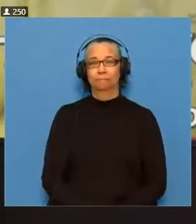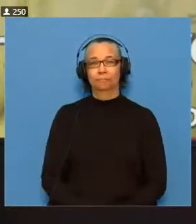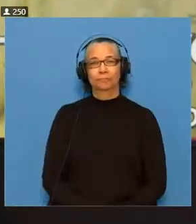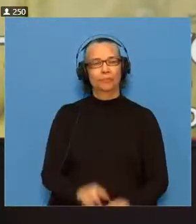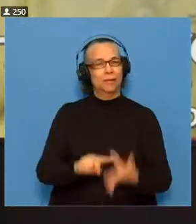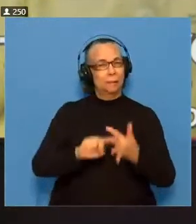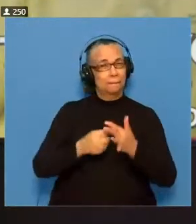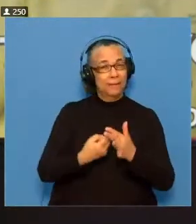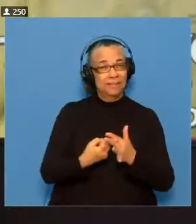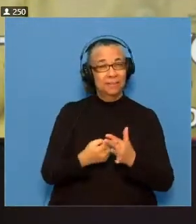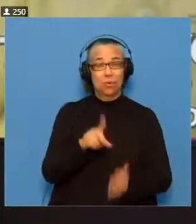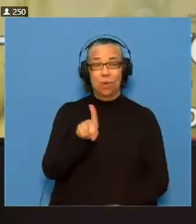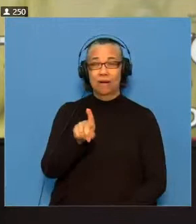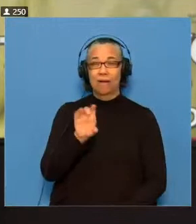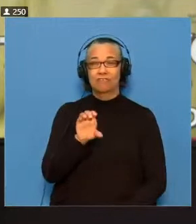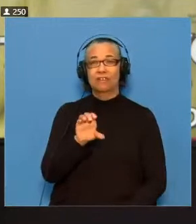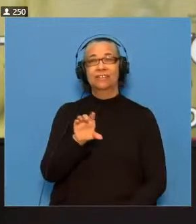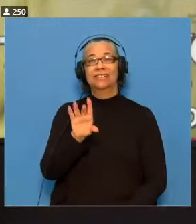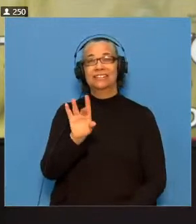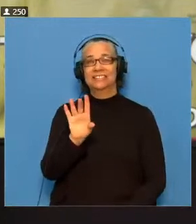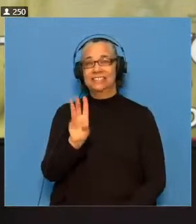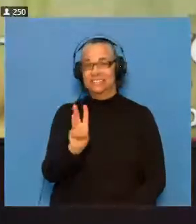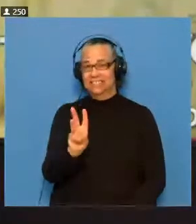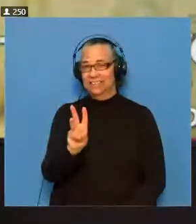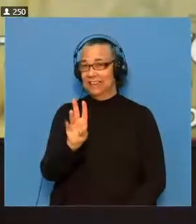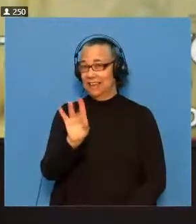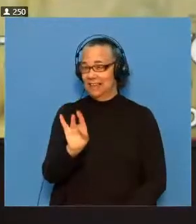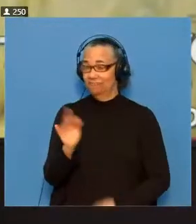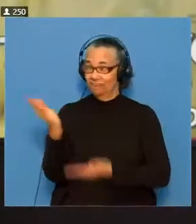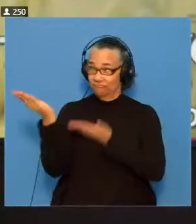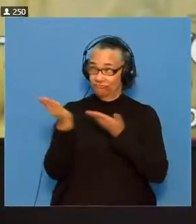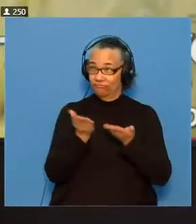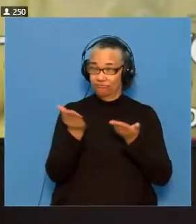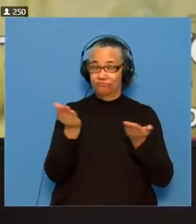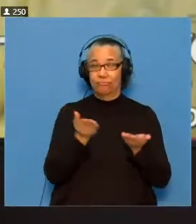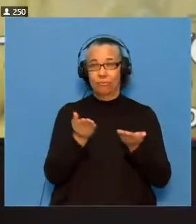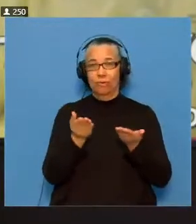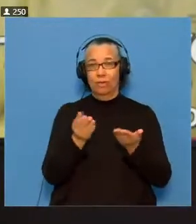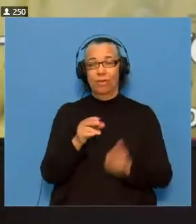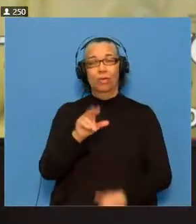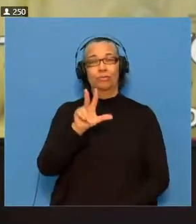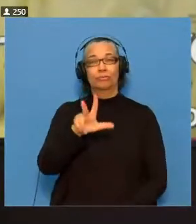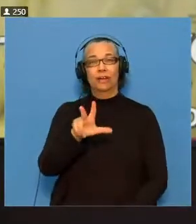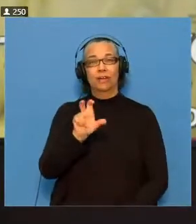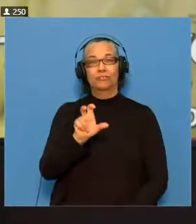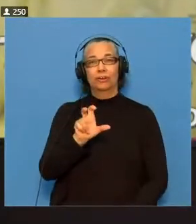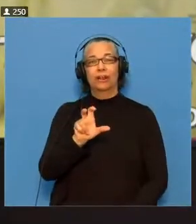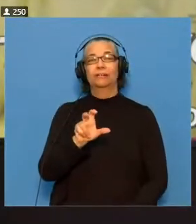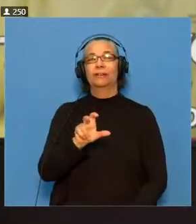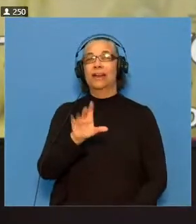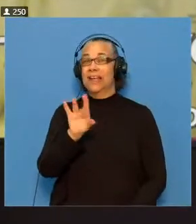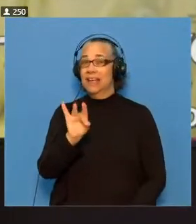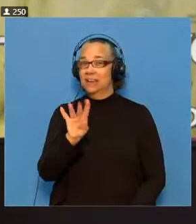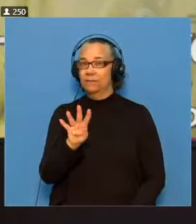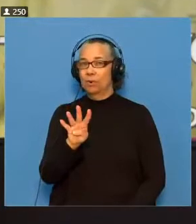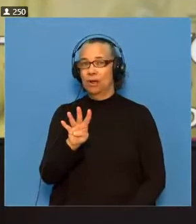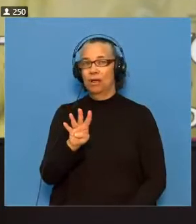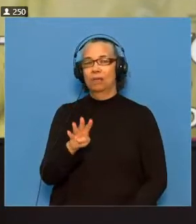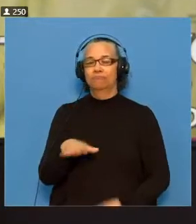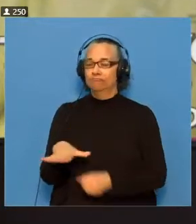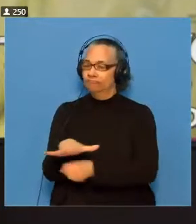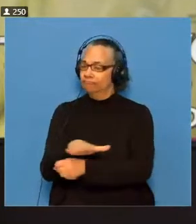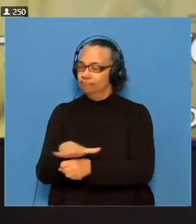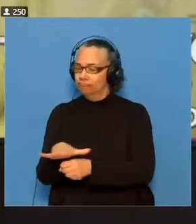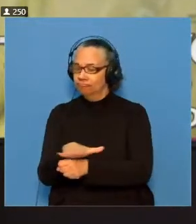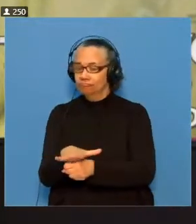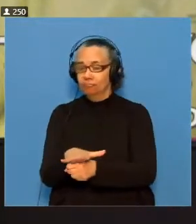follows. 168 are imported, 384 384, are classified as local transmission, of